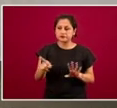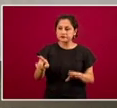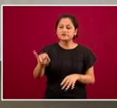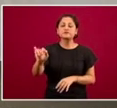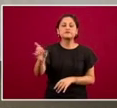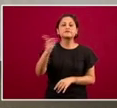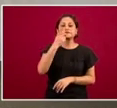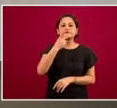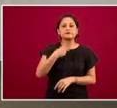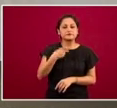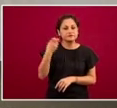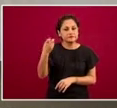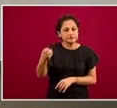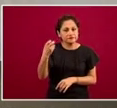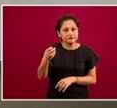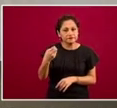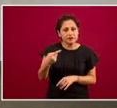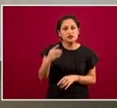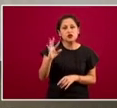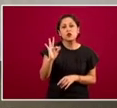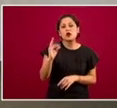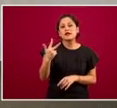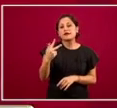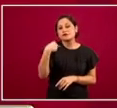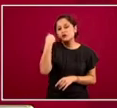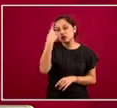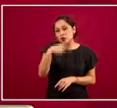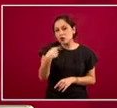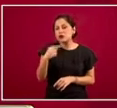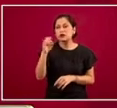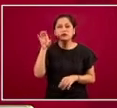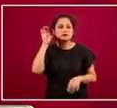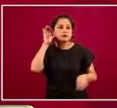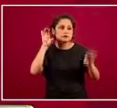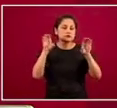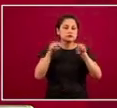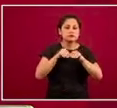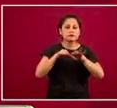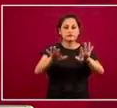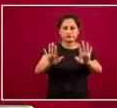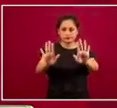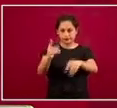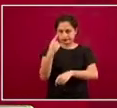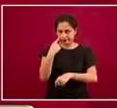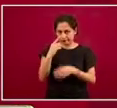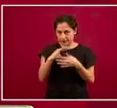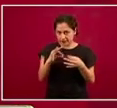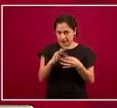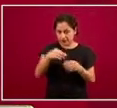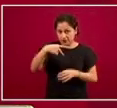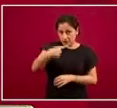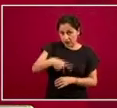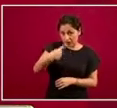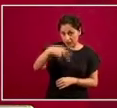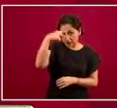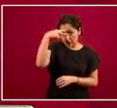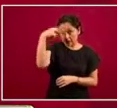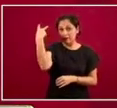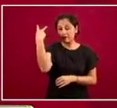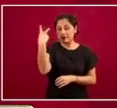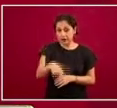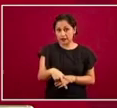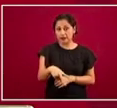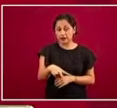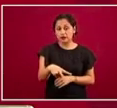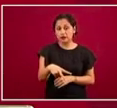Yes, we have known about this for 48 hours. This piece of news has been circulating for 48 hours. Let me tell you what's